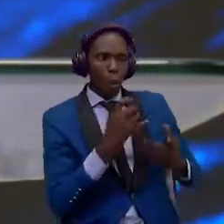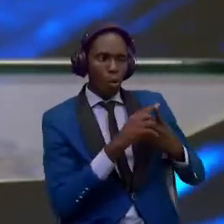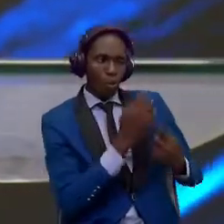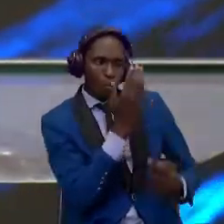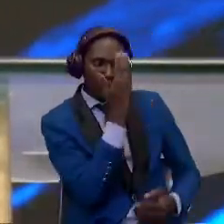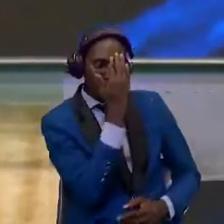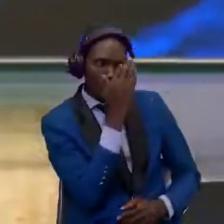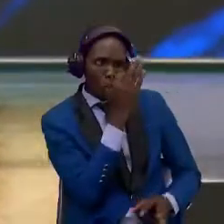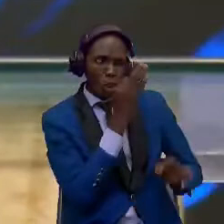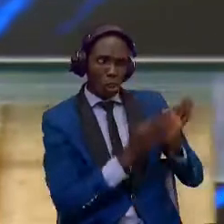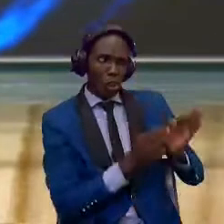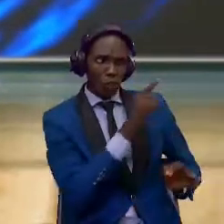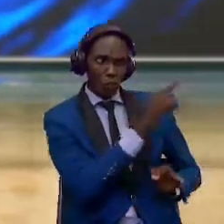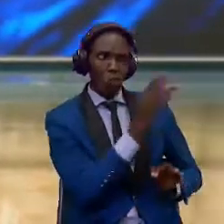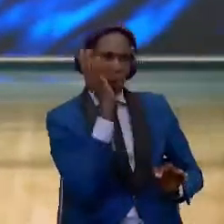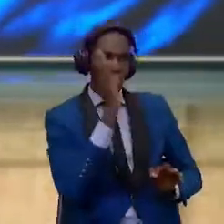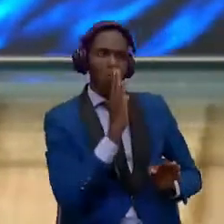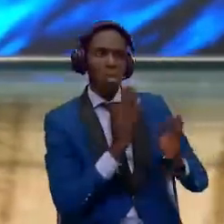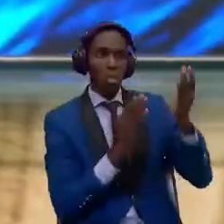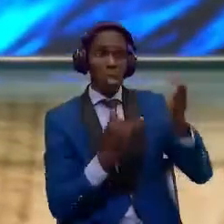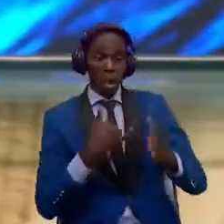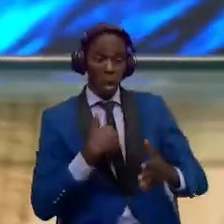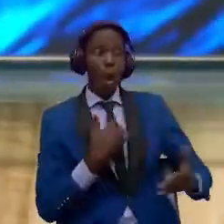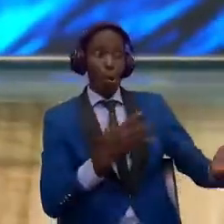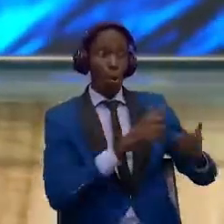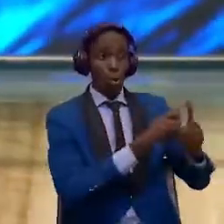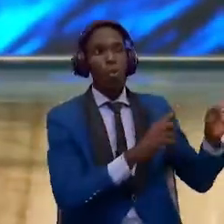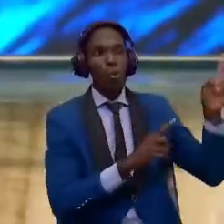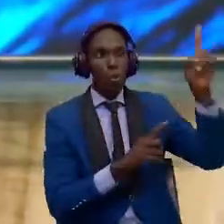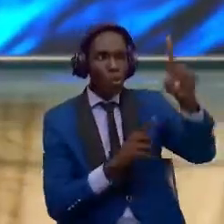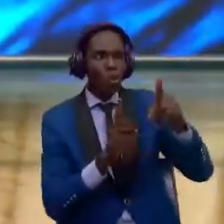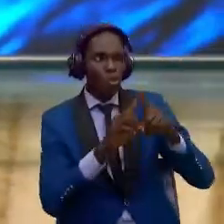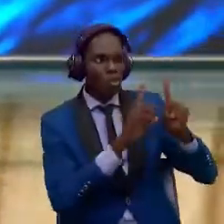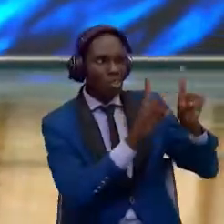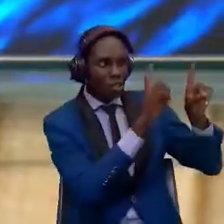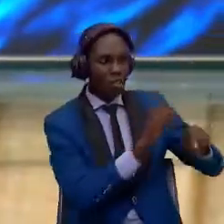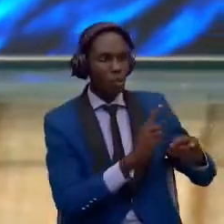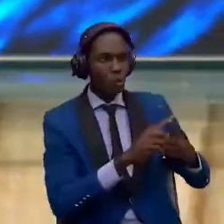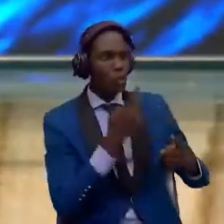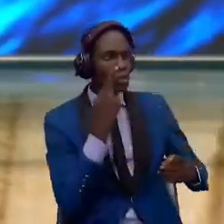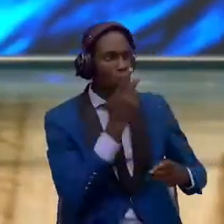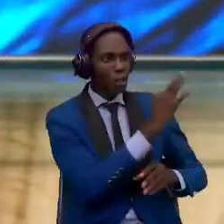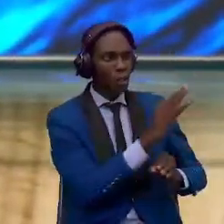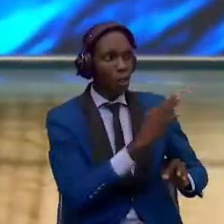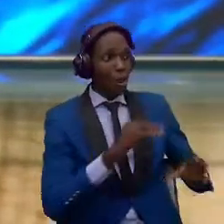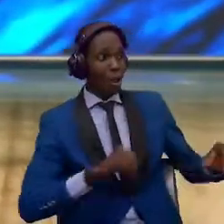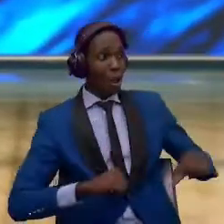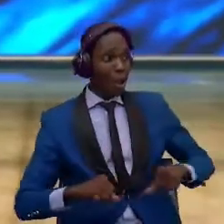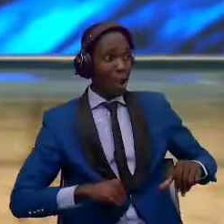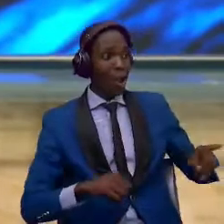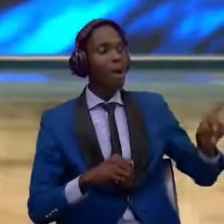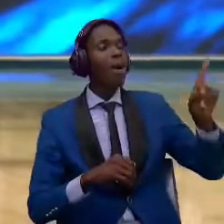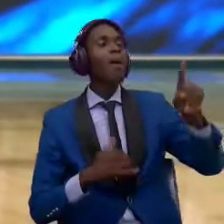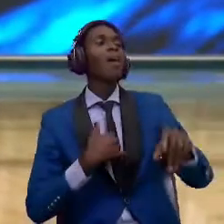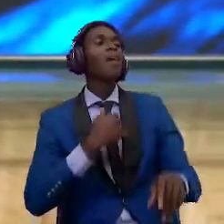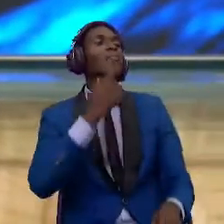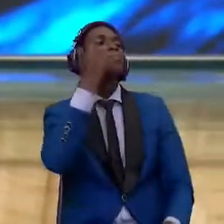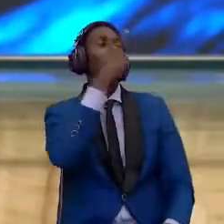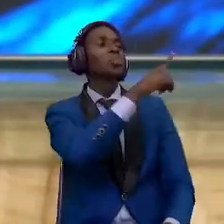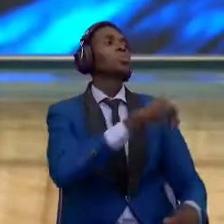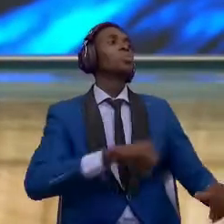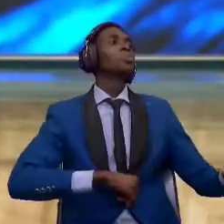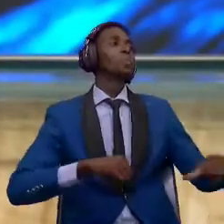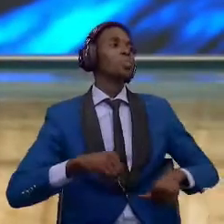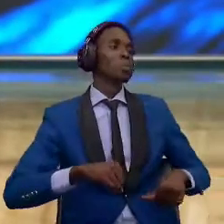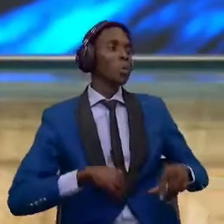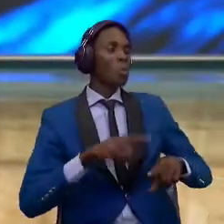I greatly desired you to come unto Corinth. And it's all right, you have that understanding now that